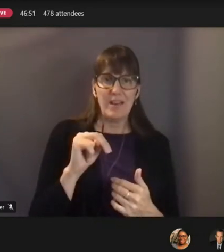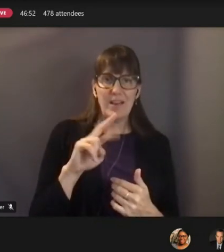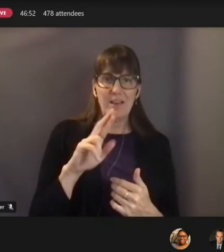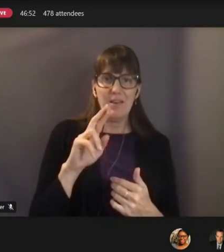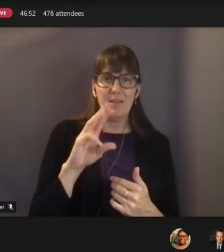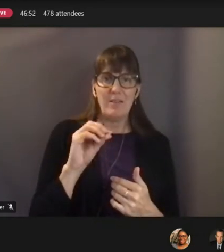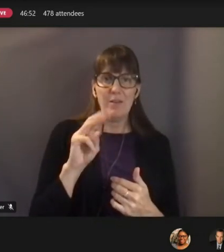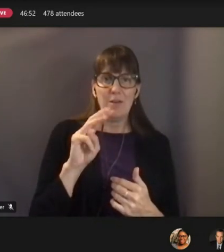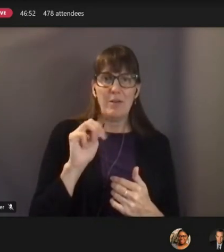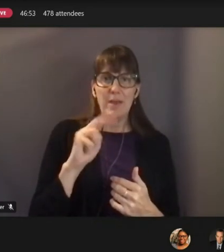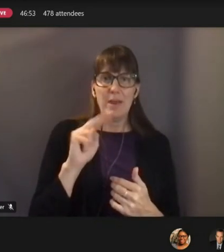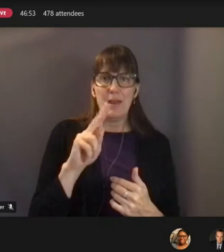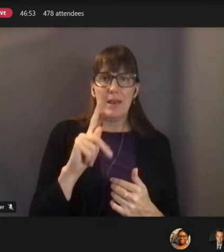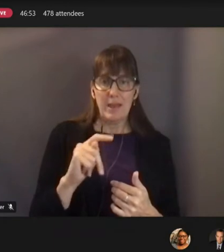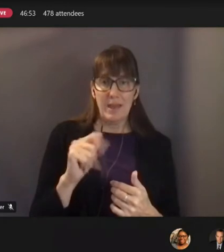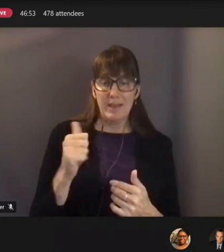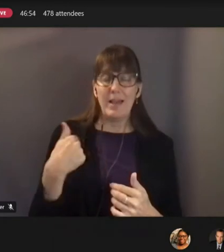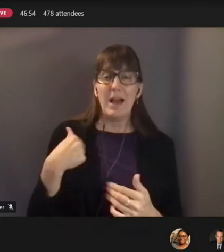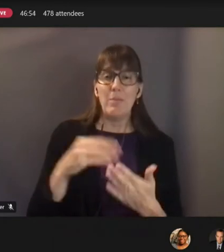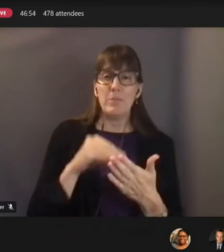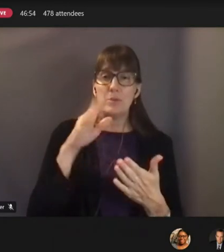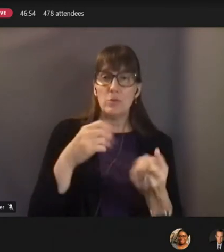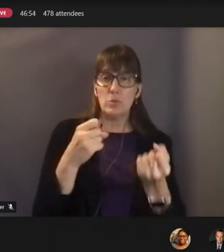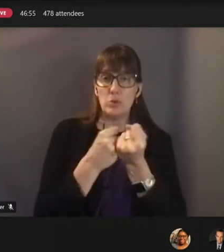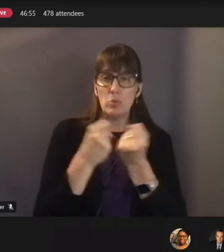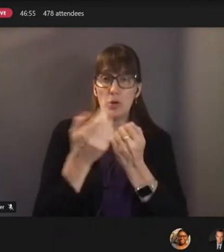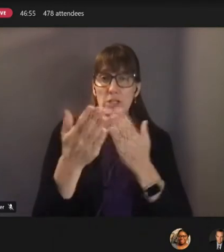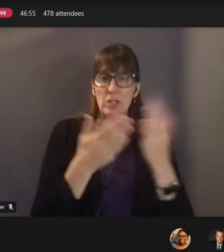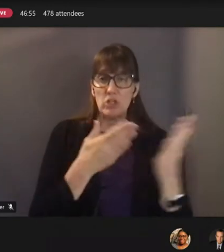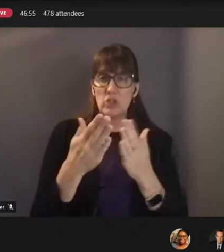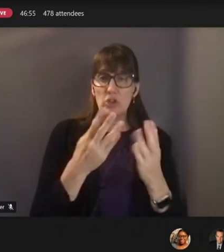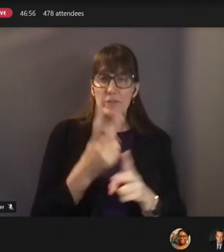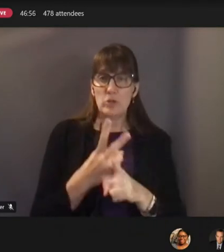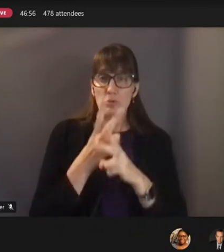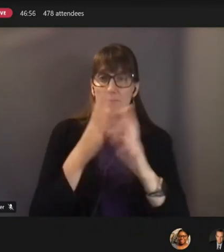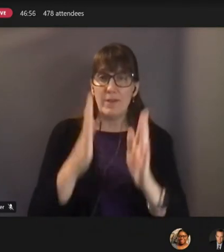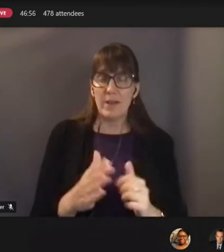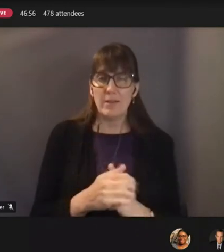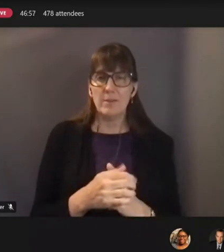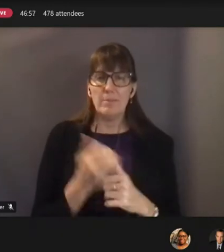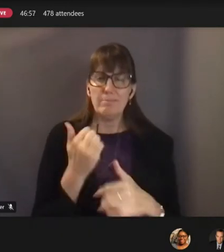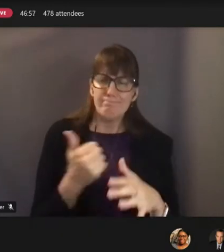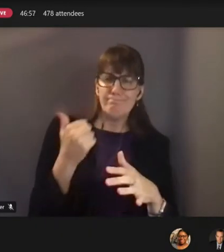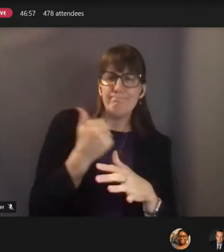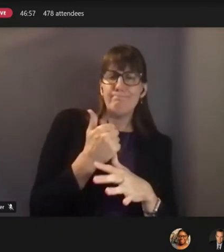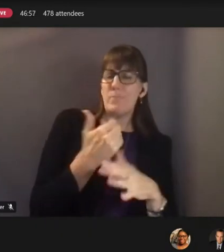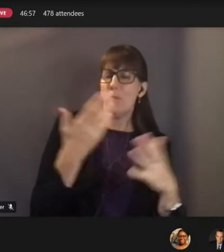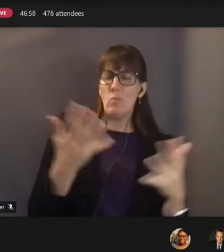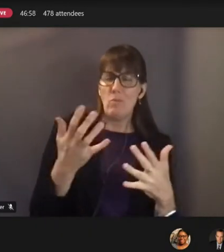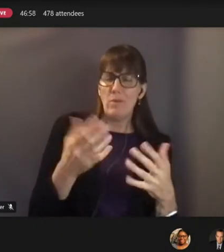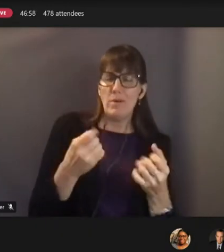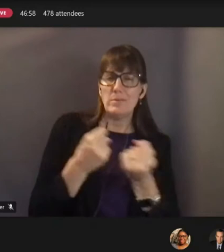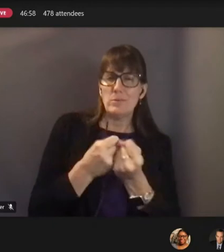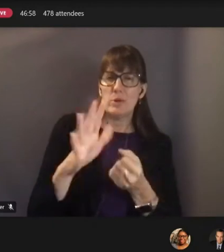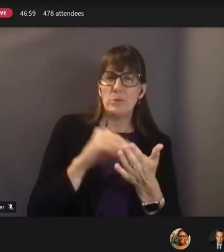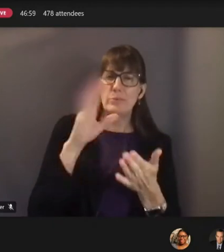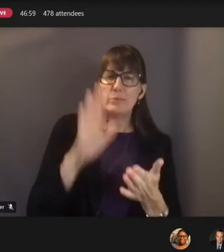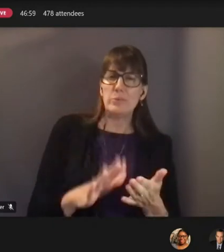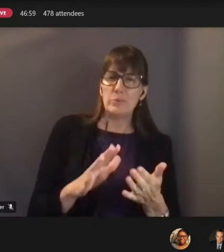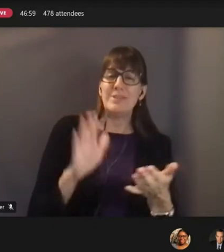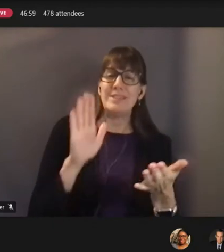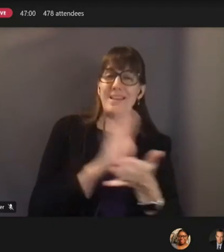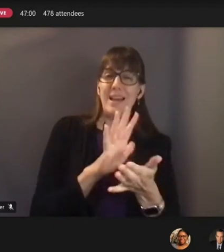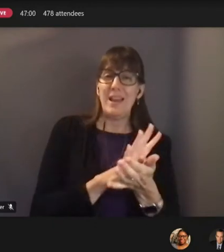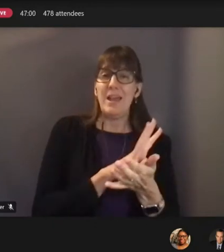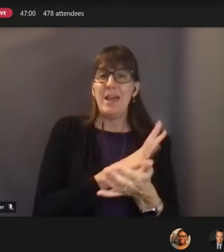Supervisor. One of our top priorities this school year is to support your students' academic and emotional wellness. It will be crucial